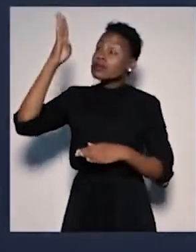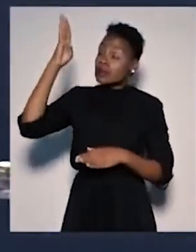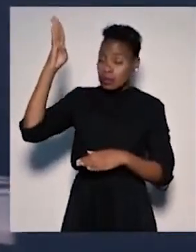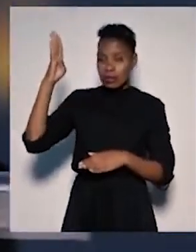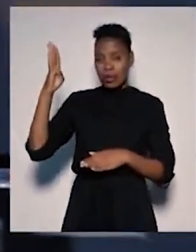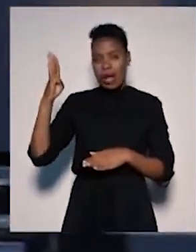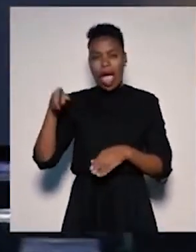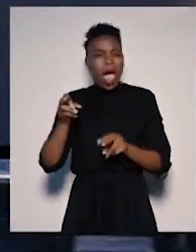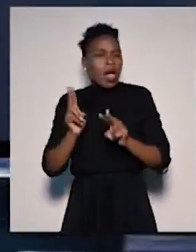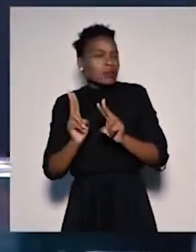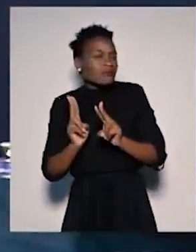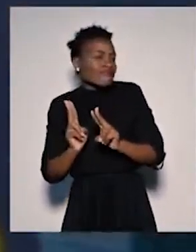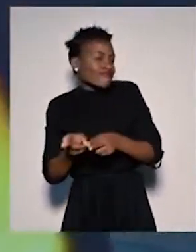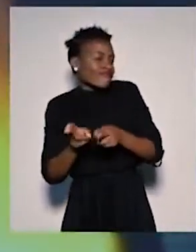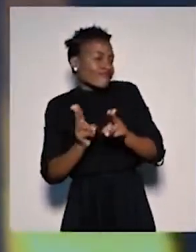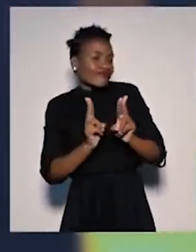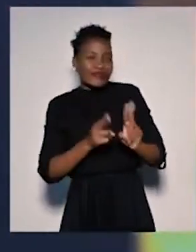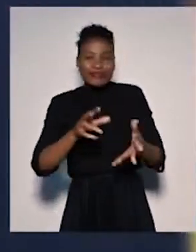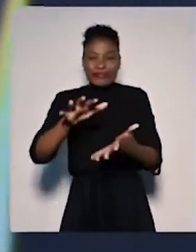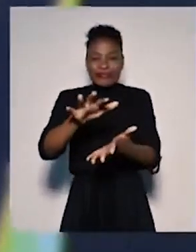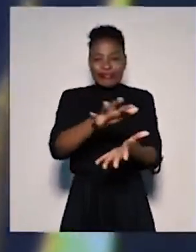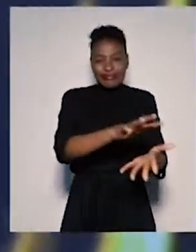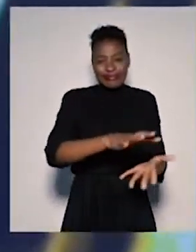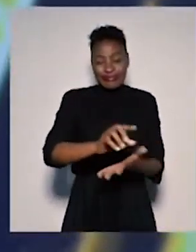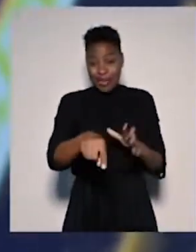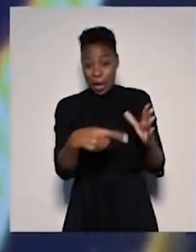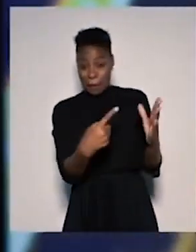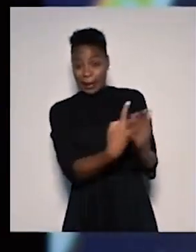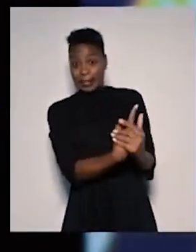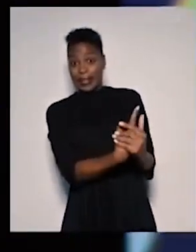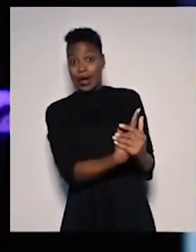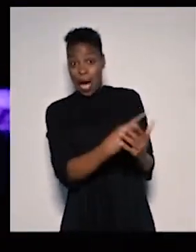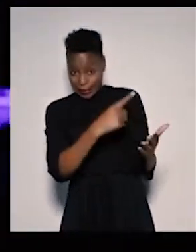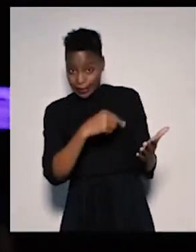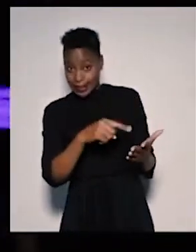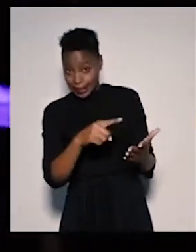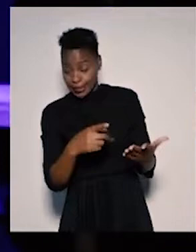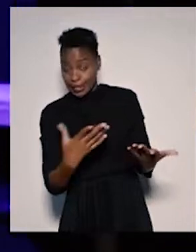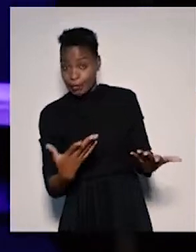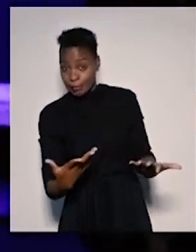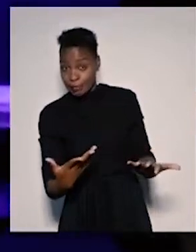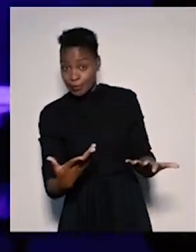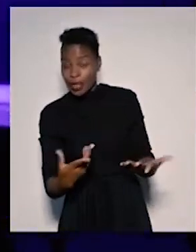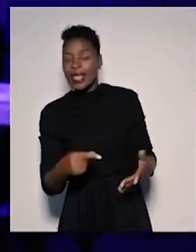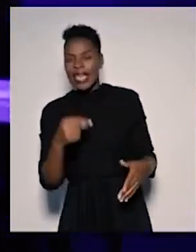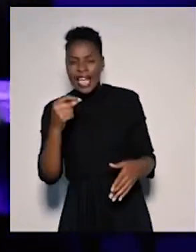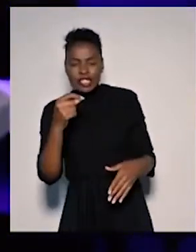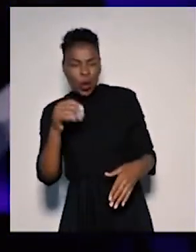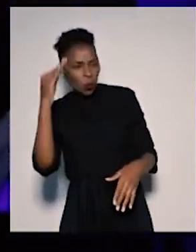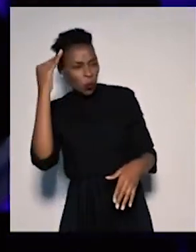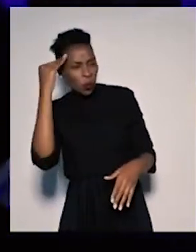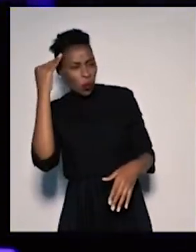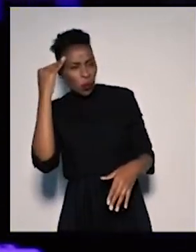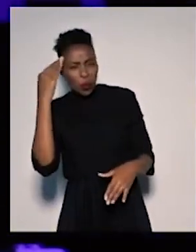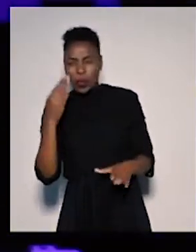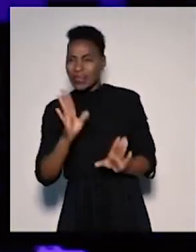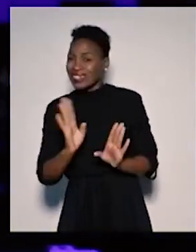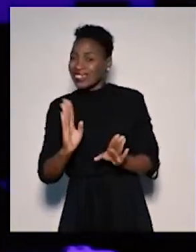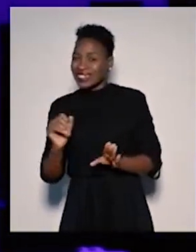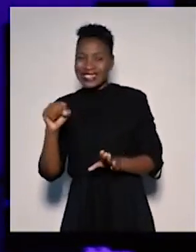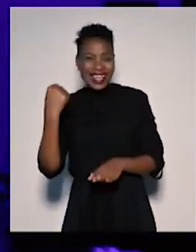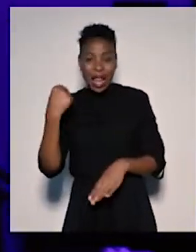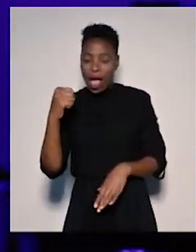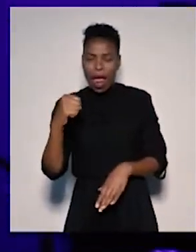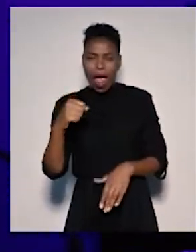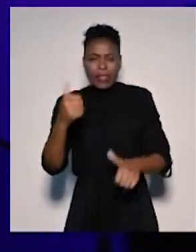certain natural circumstances to happen. And then you determine. Now, that is not the